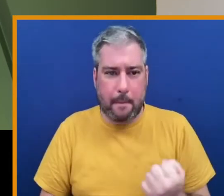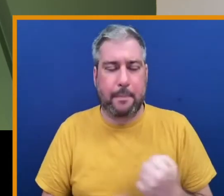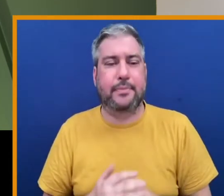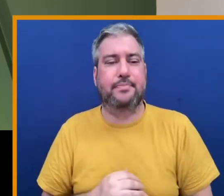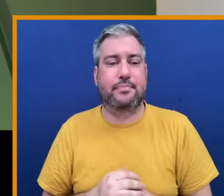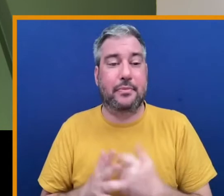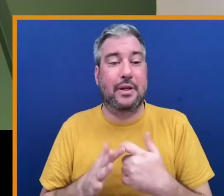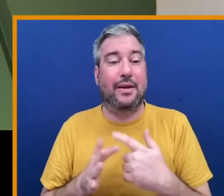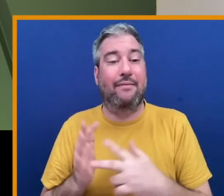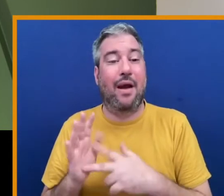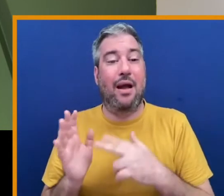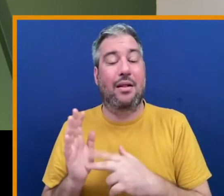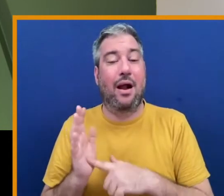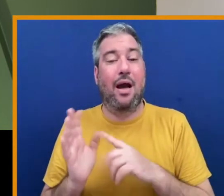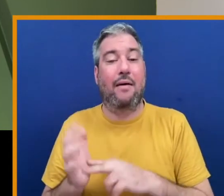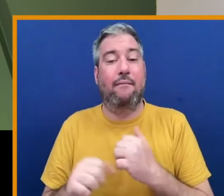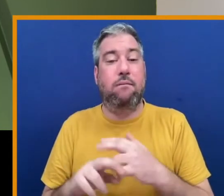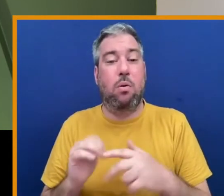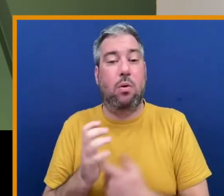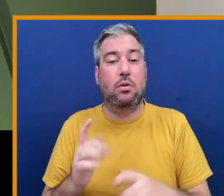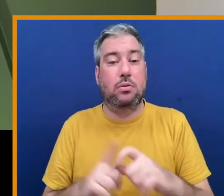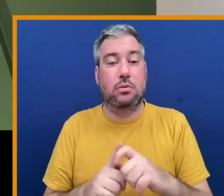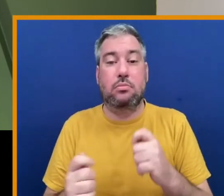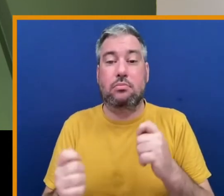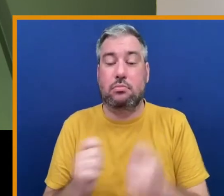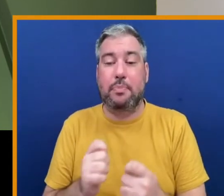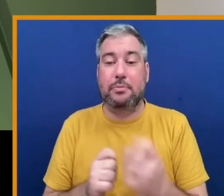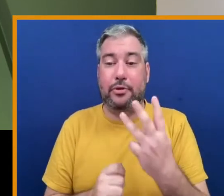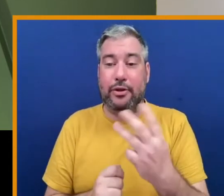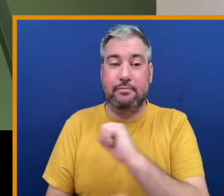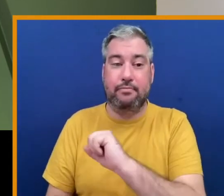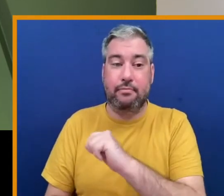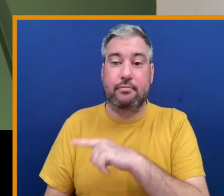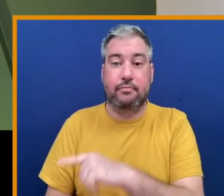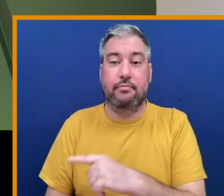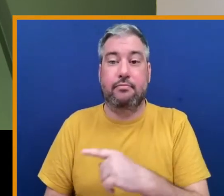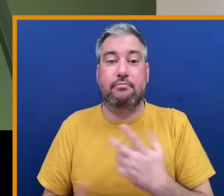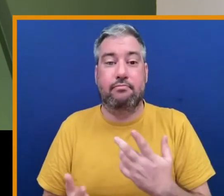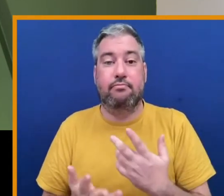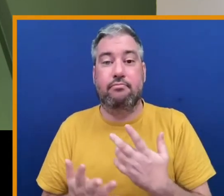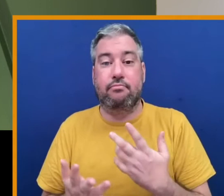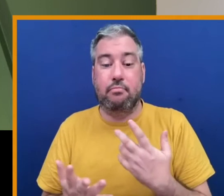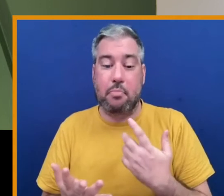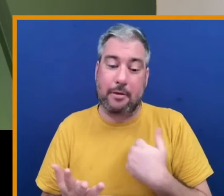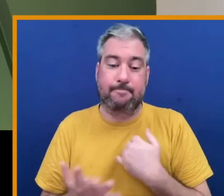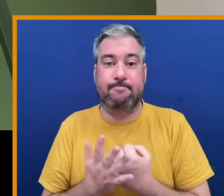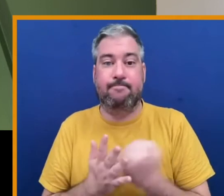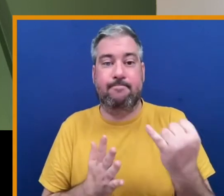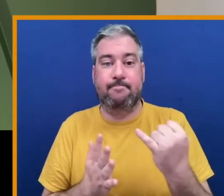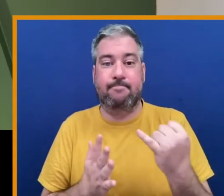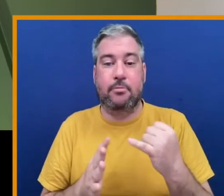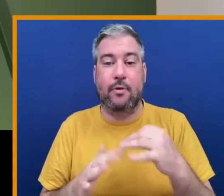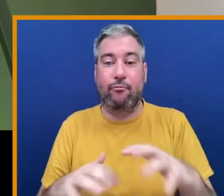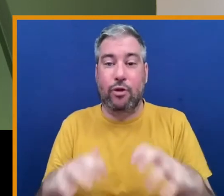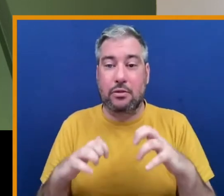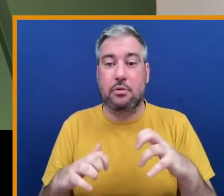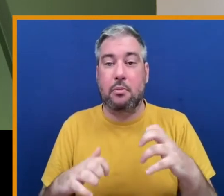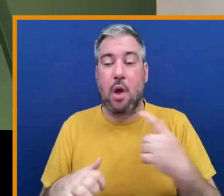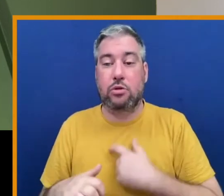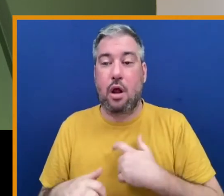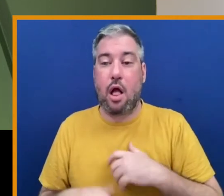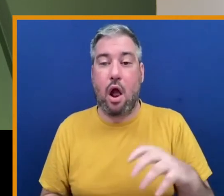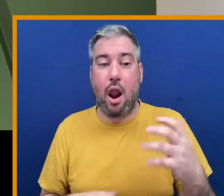where we're opposing freezing the personal allowance, and he would like that to stay. He thinks it will have we think it will have the biggest impact for those on low